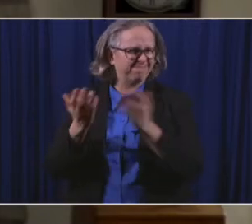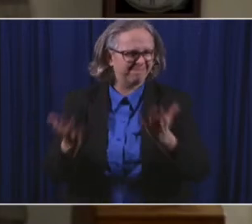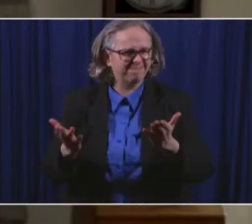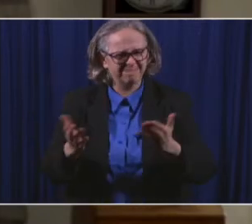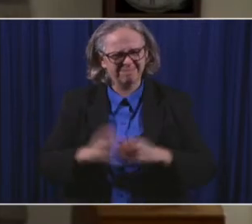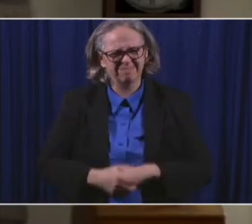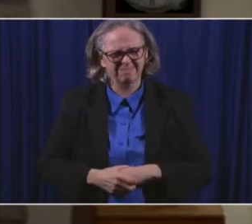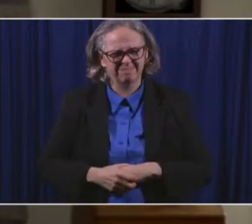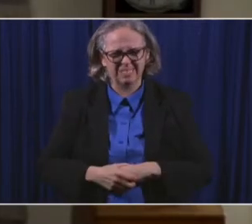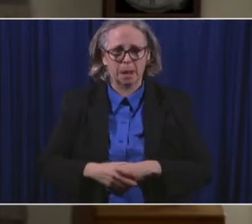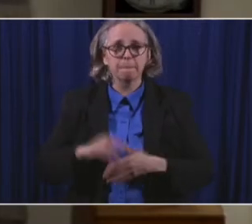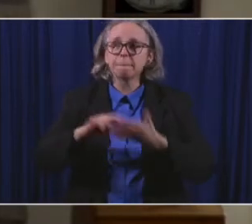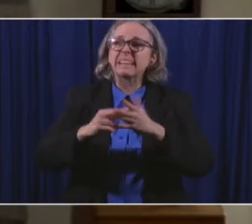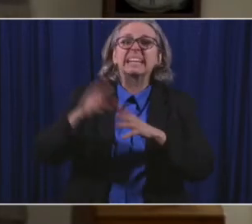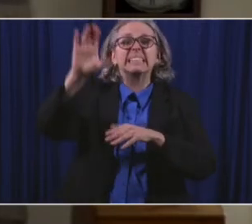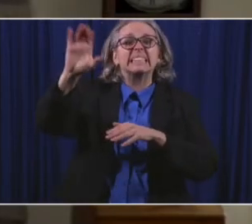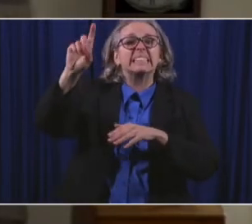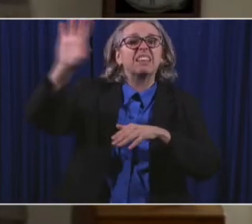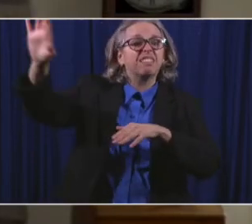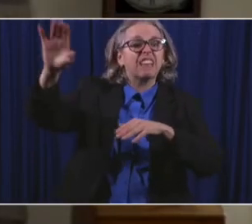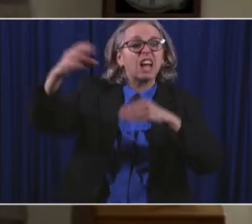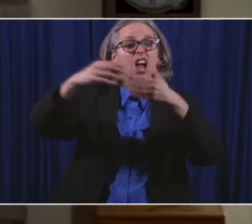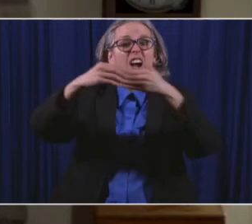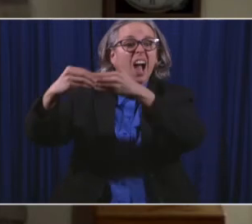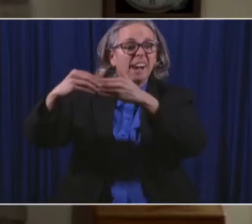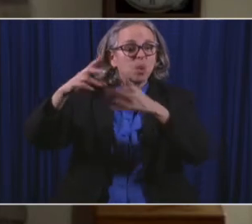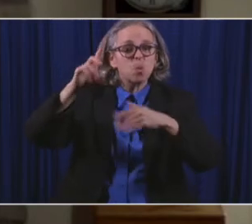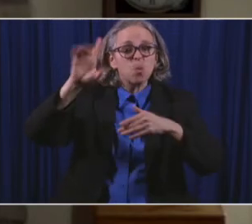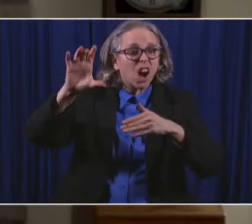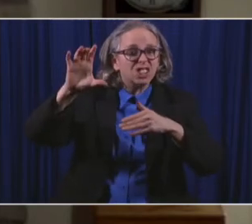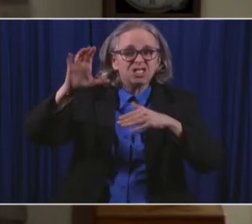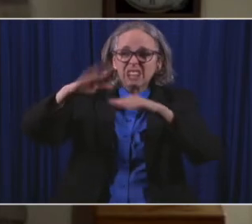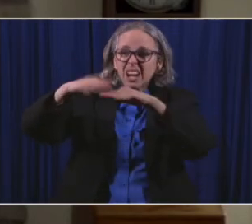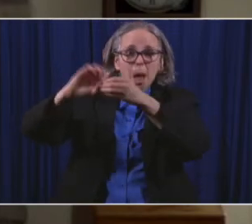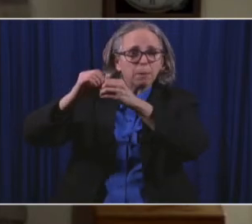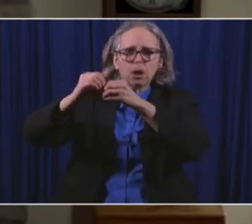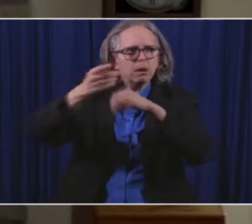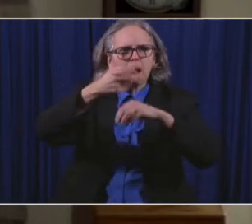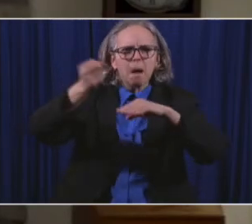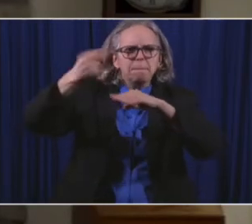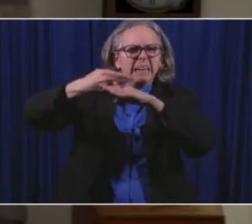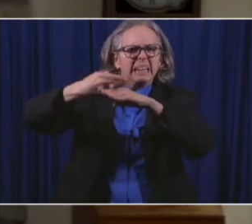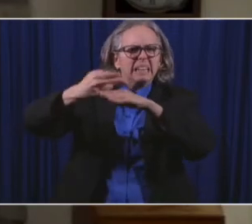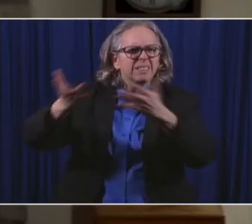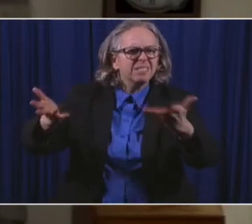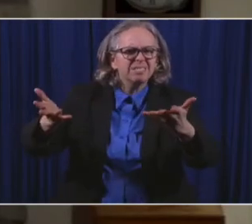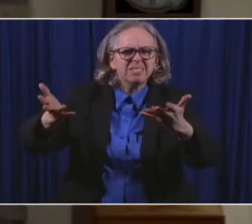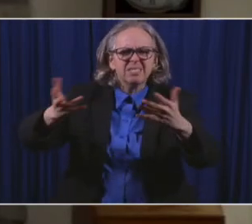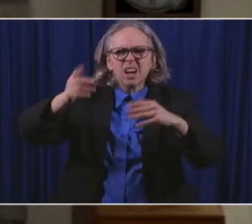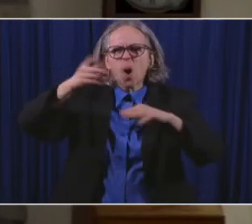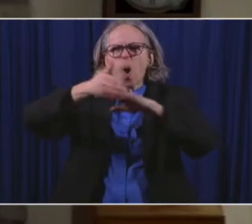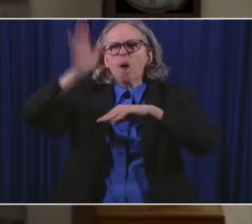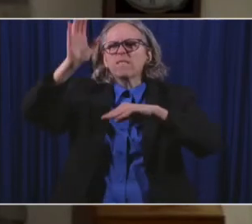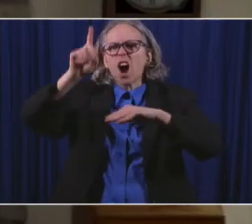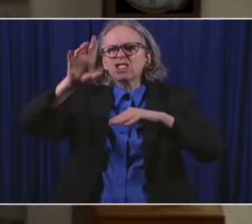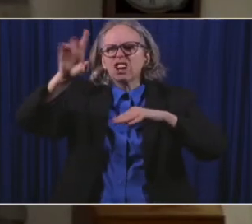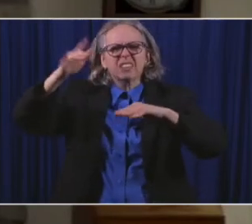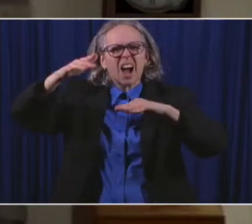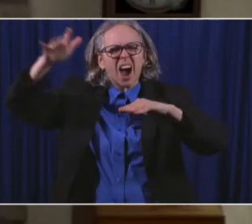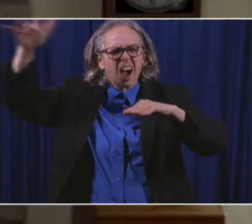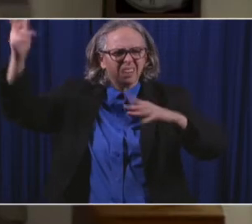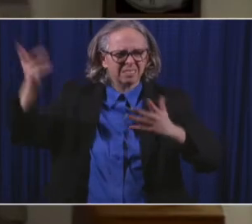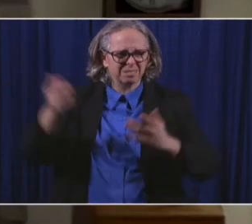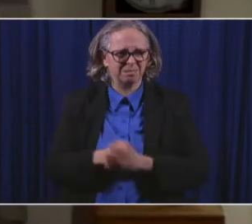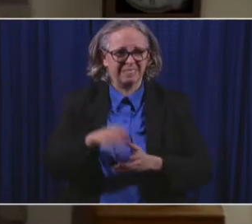CDC average as far as the high incident level. The last county, as we will see here, is still